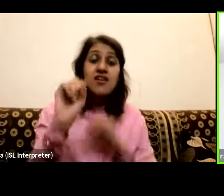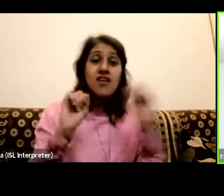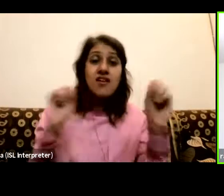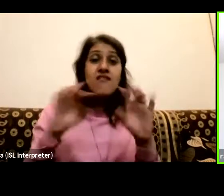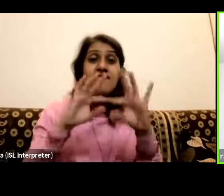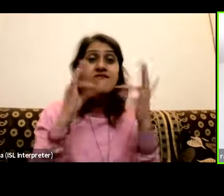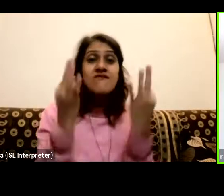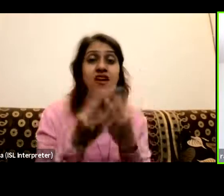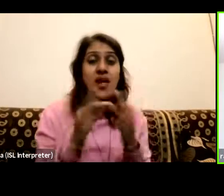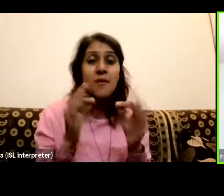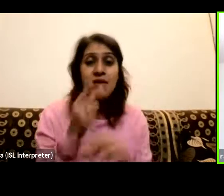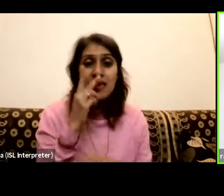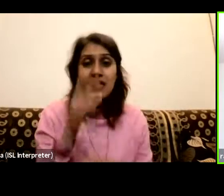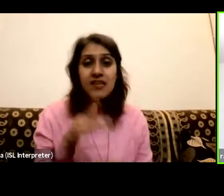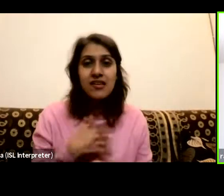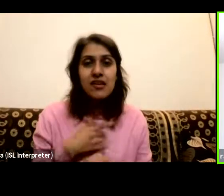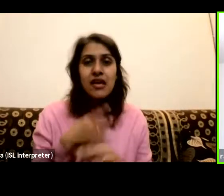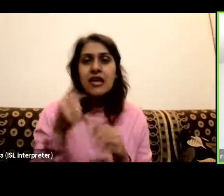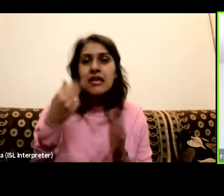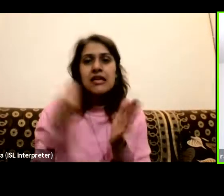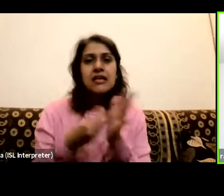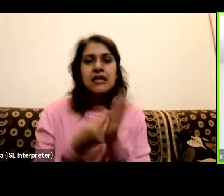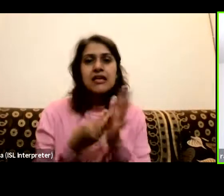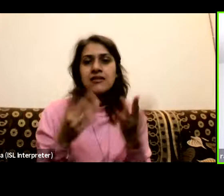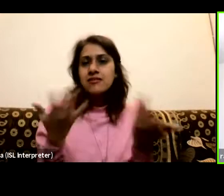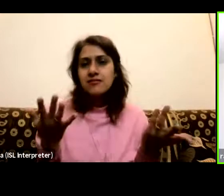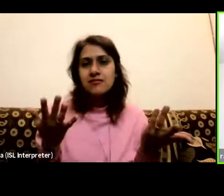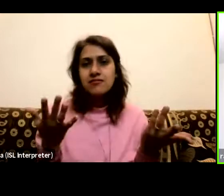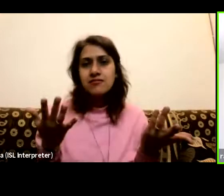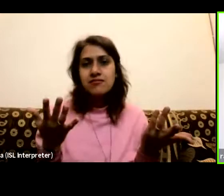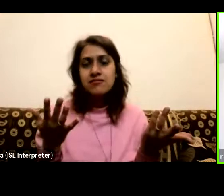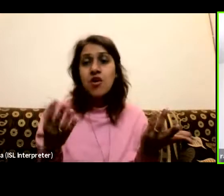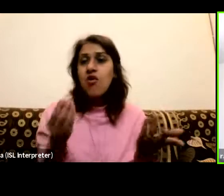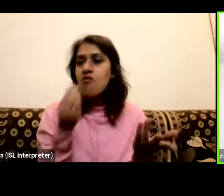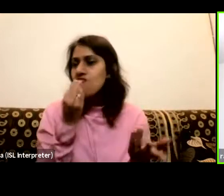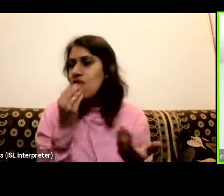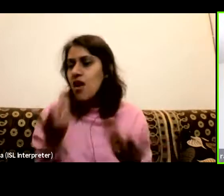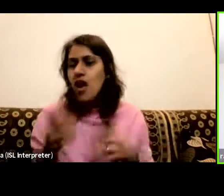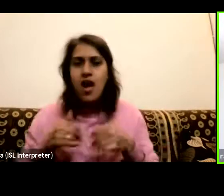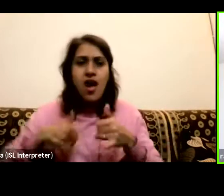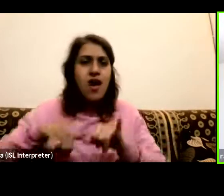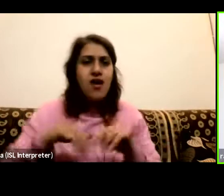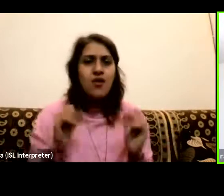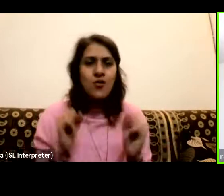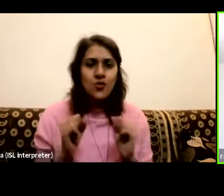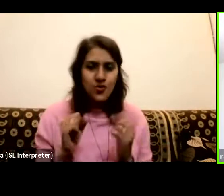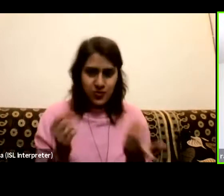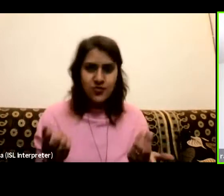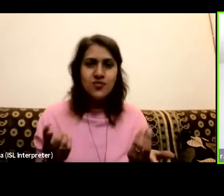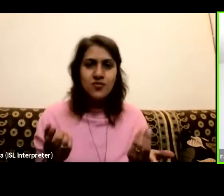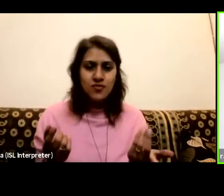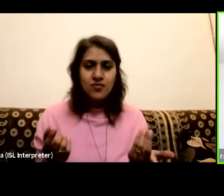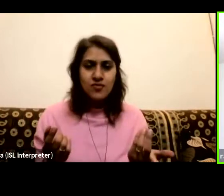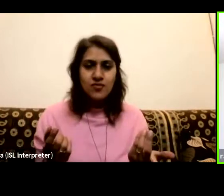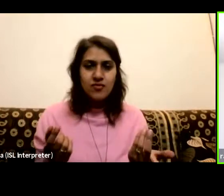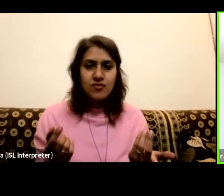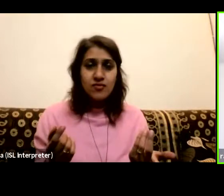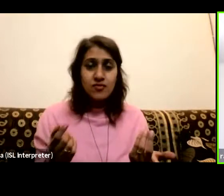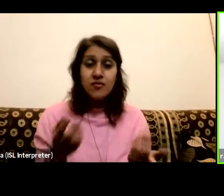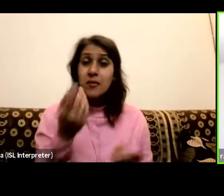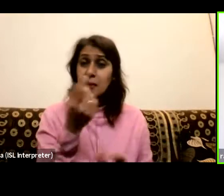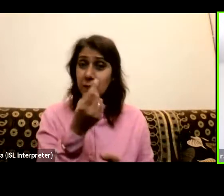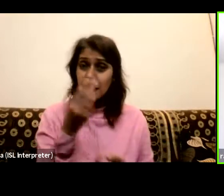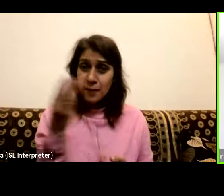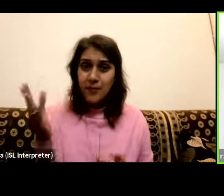were facing a cash crunch or food insecurity. And therefore, many children were